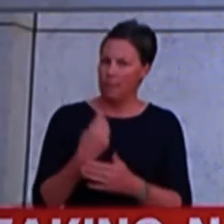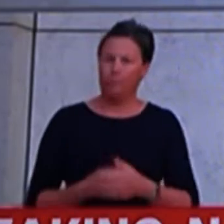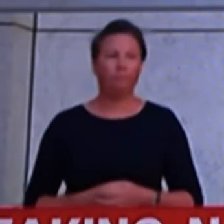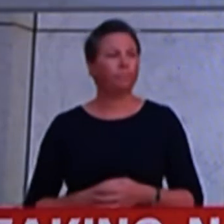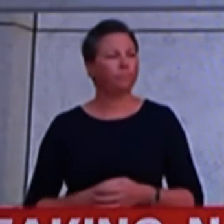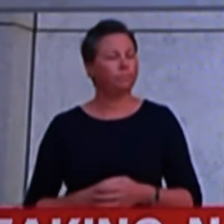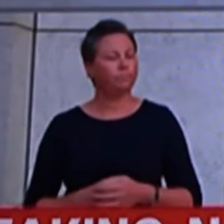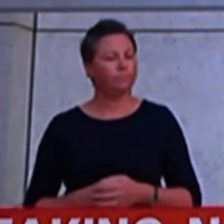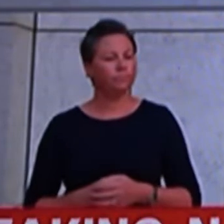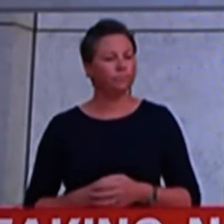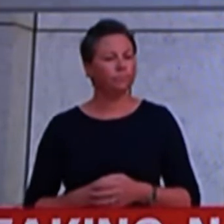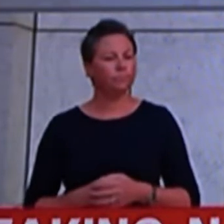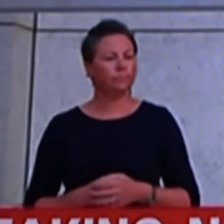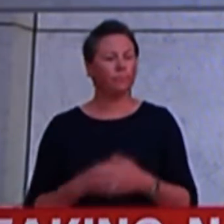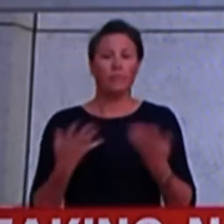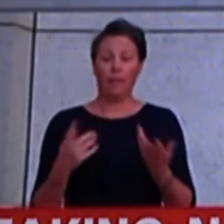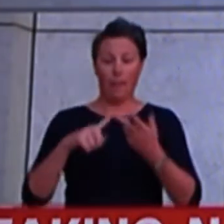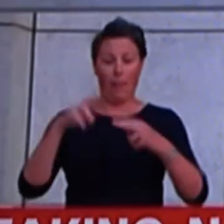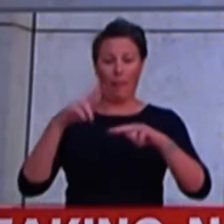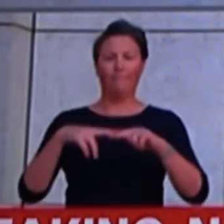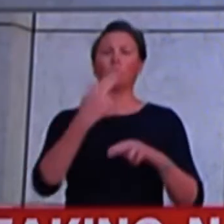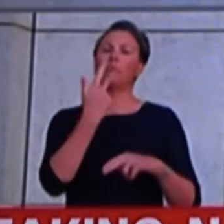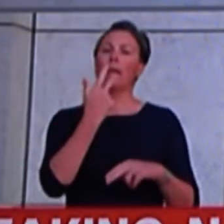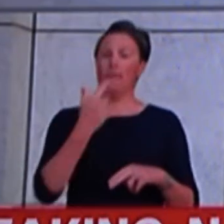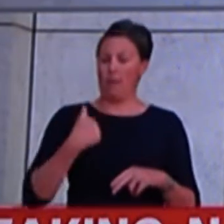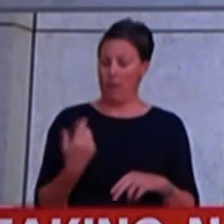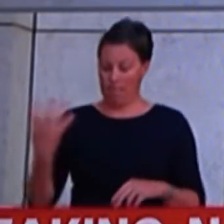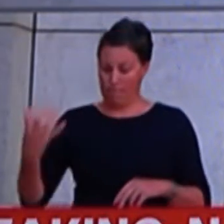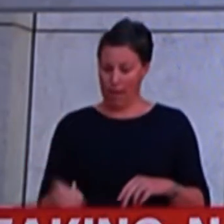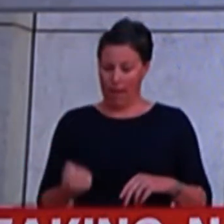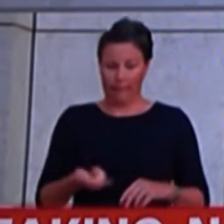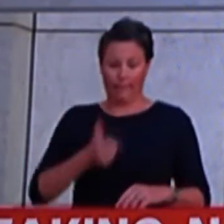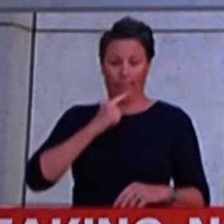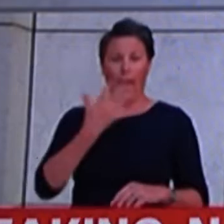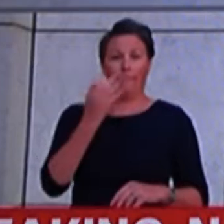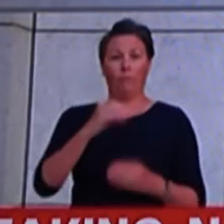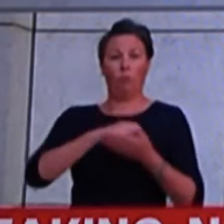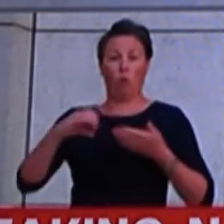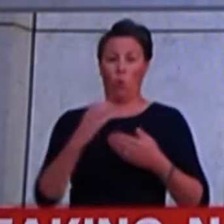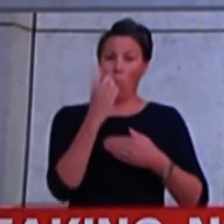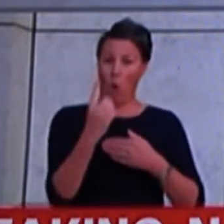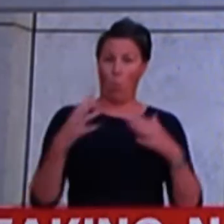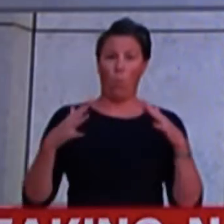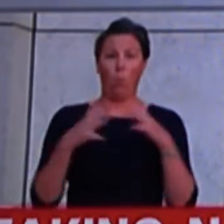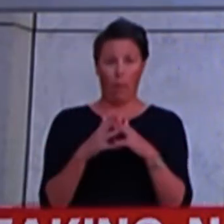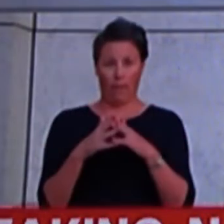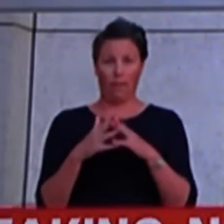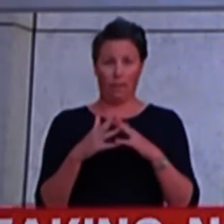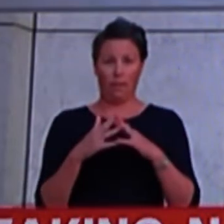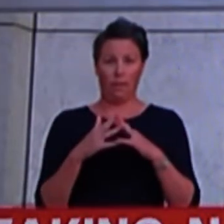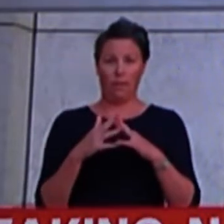in terms of if you are doing if you're getting paid $750, then the employer can